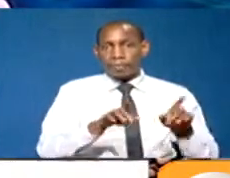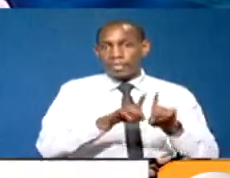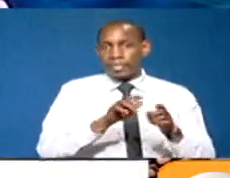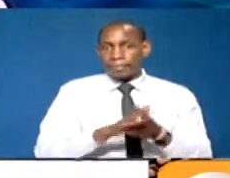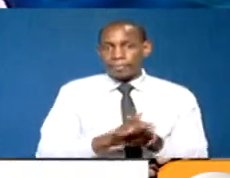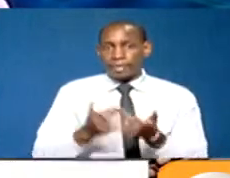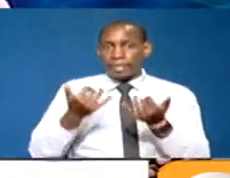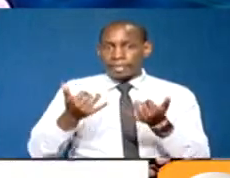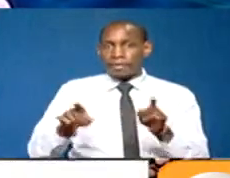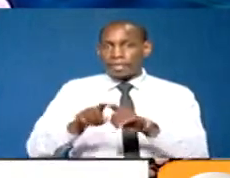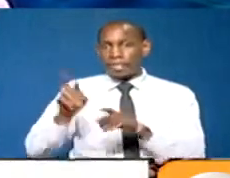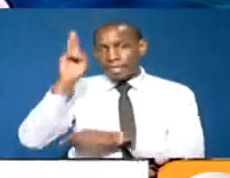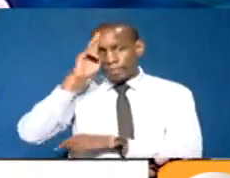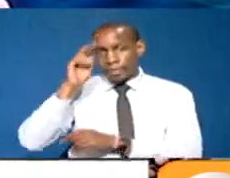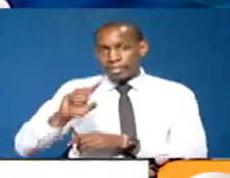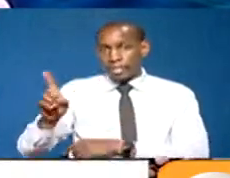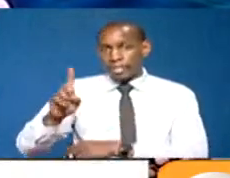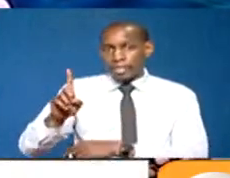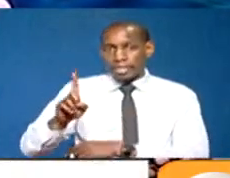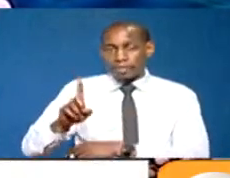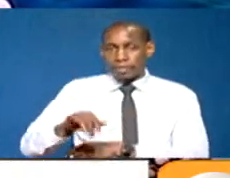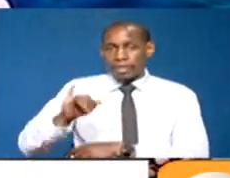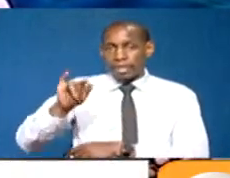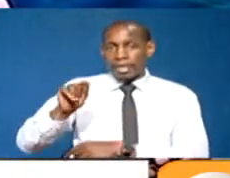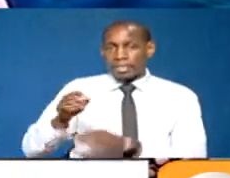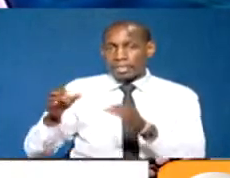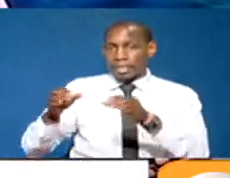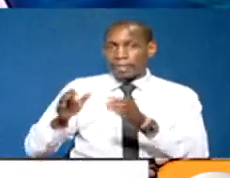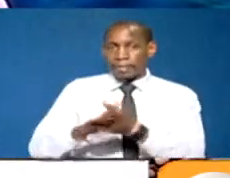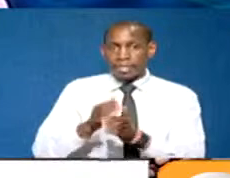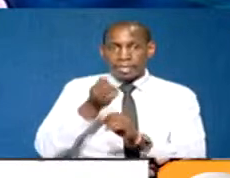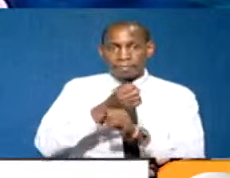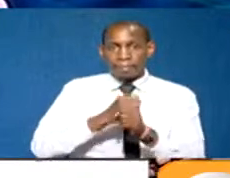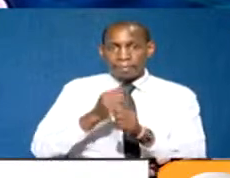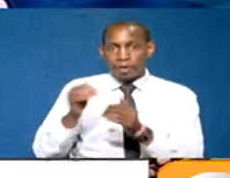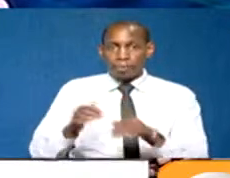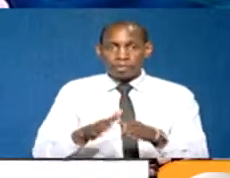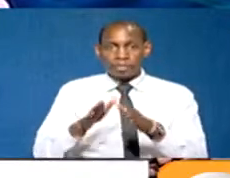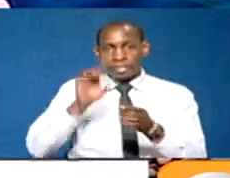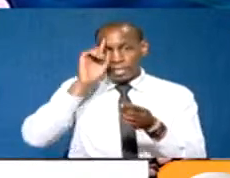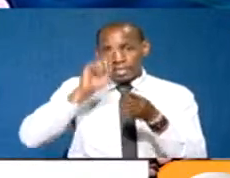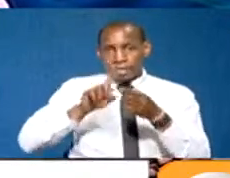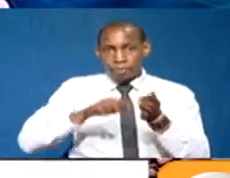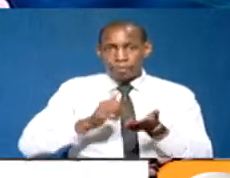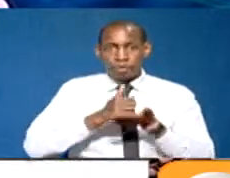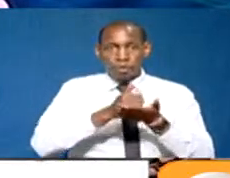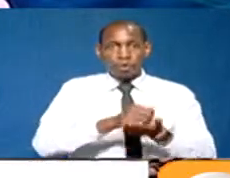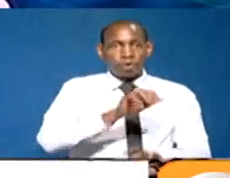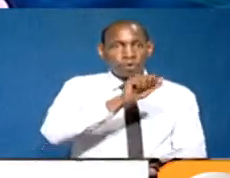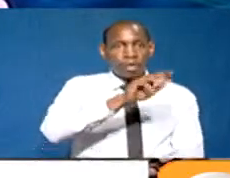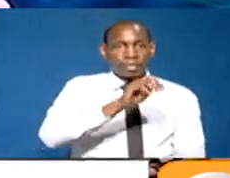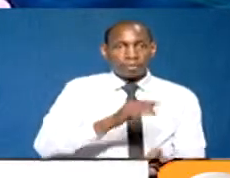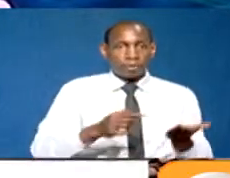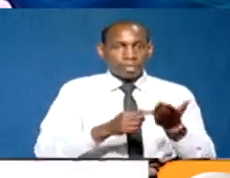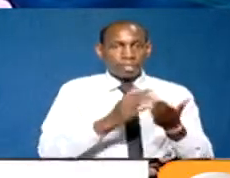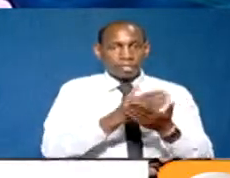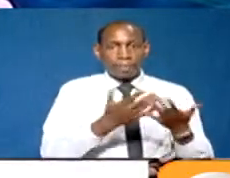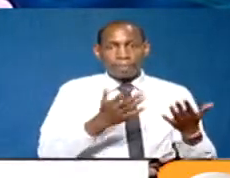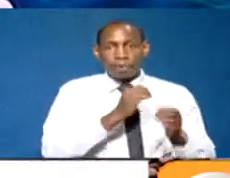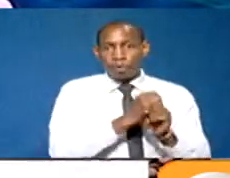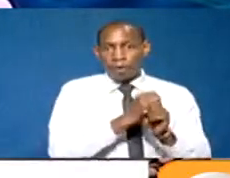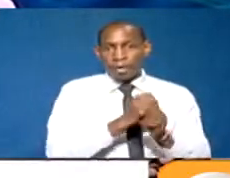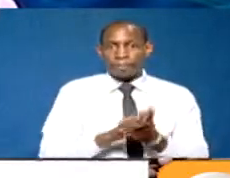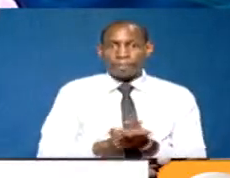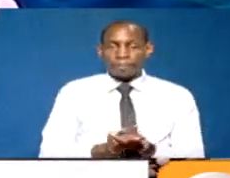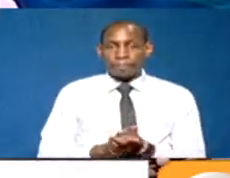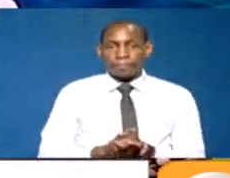well. This is the reason a Nairobi-based IT firm has created a platform that seeks to help SMEs digitize some of their operations.